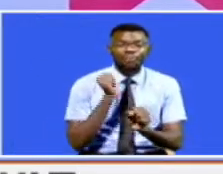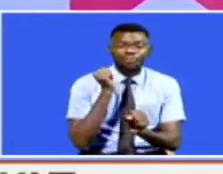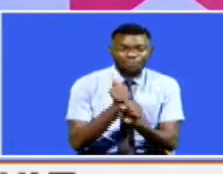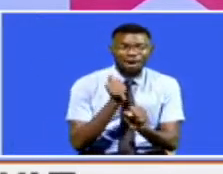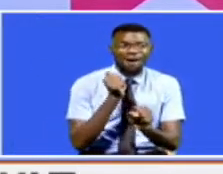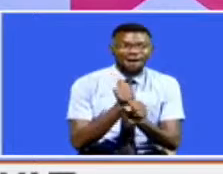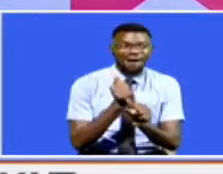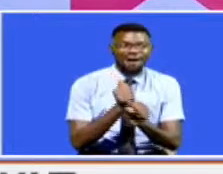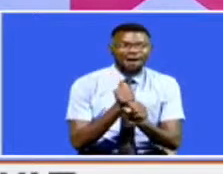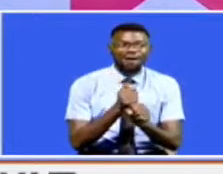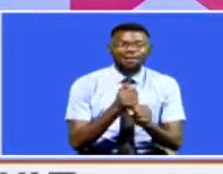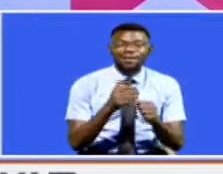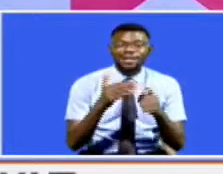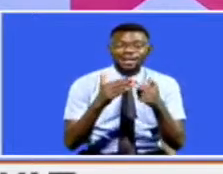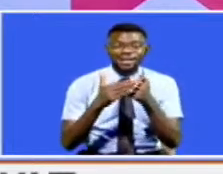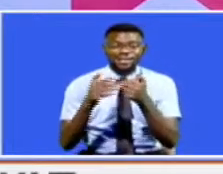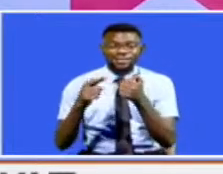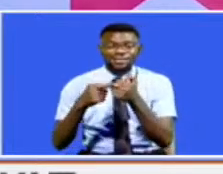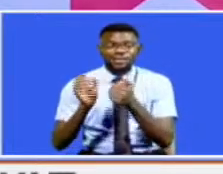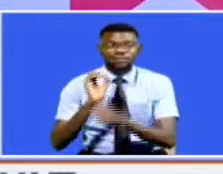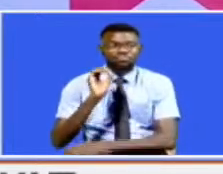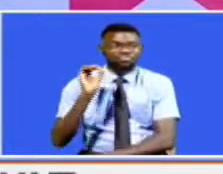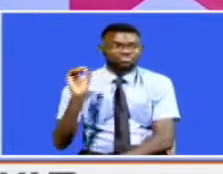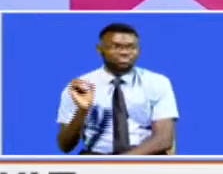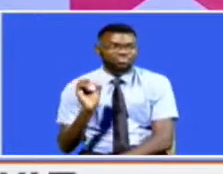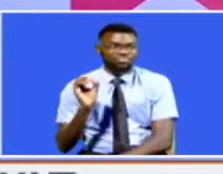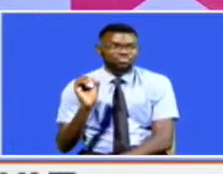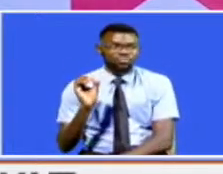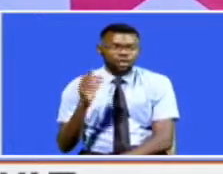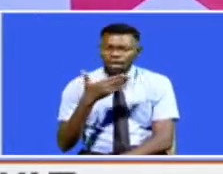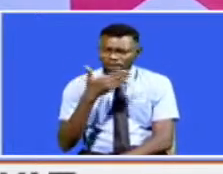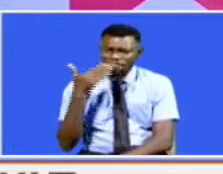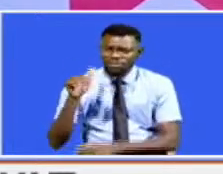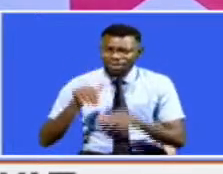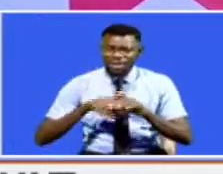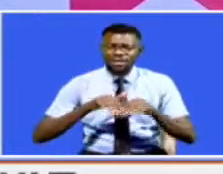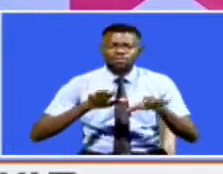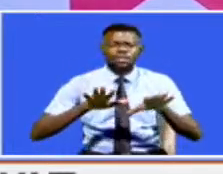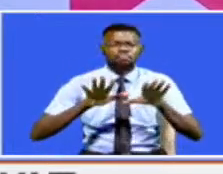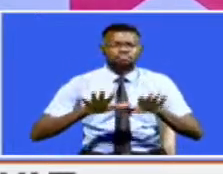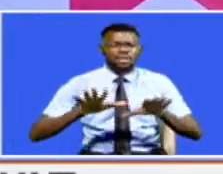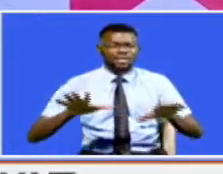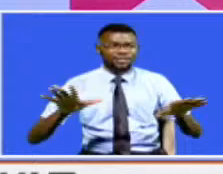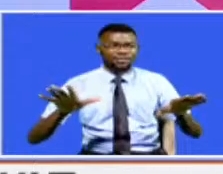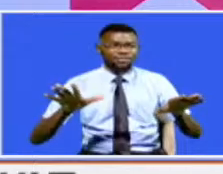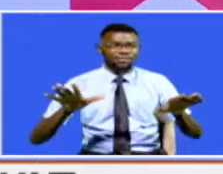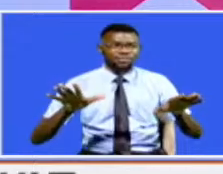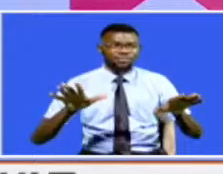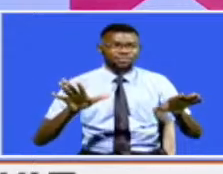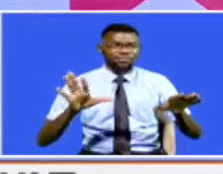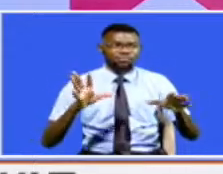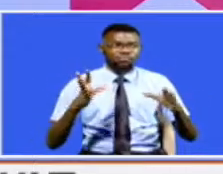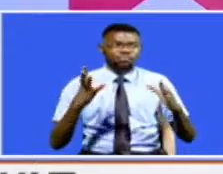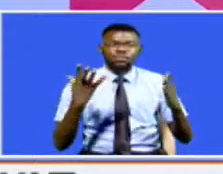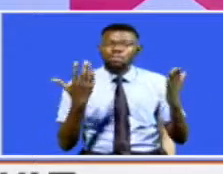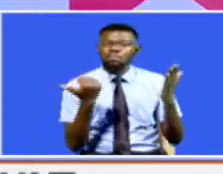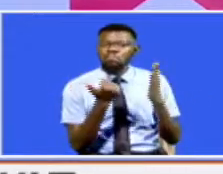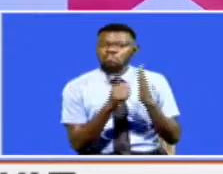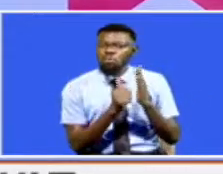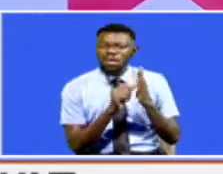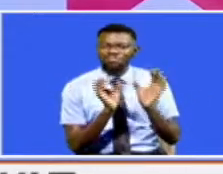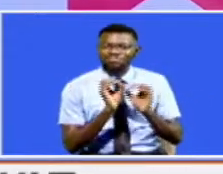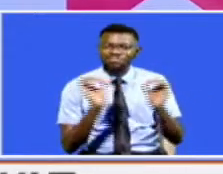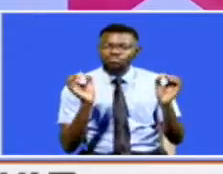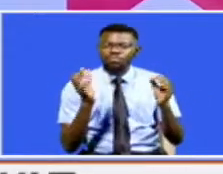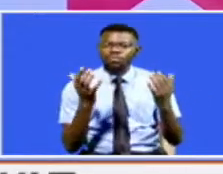at 96% repayment rate, which is one of the best in the markets. So while we are having a problem on the asset quality on the